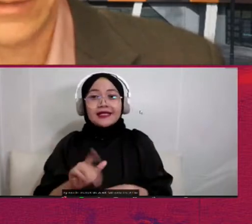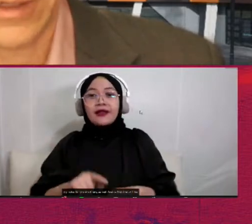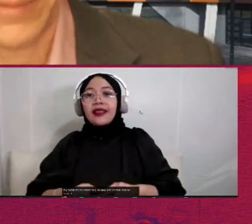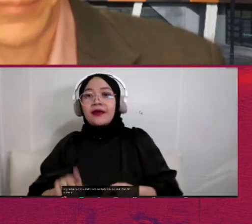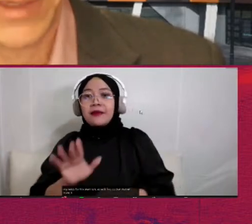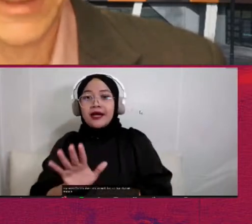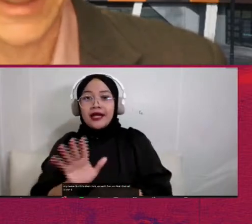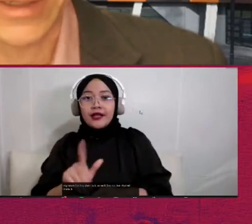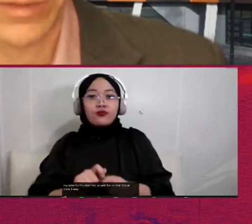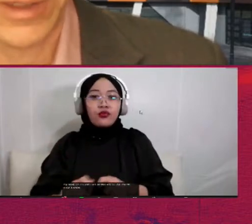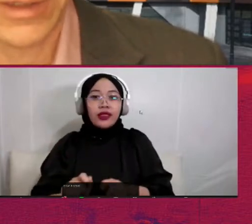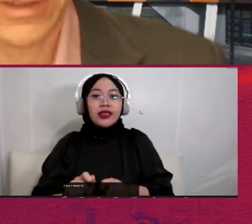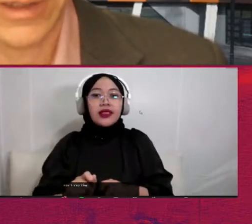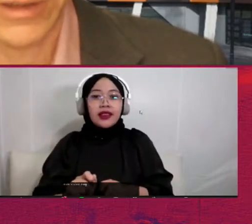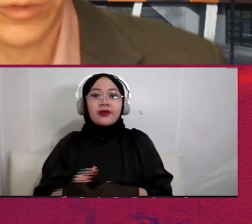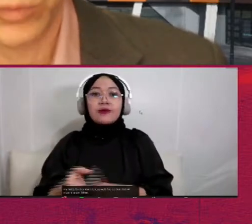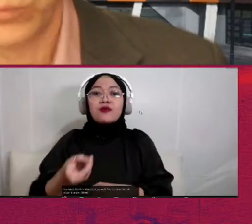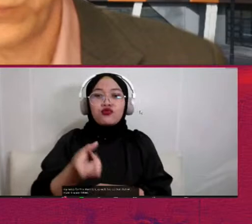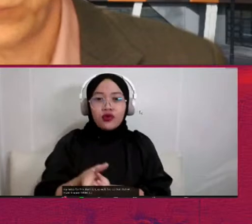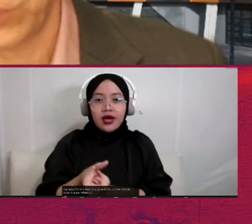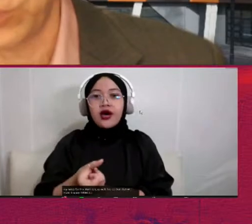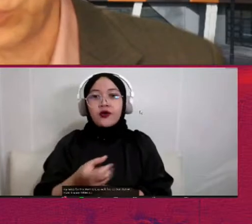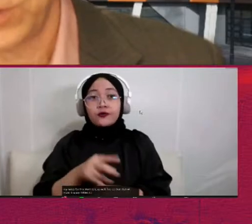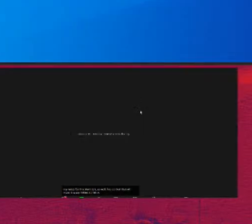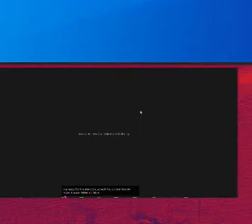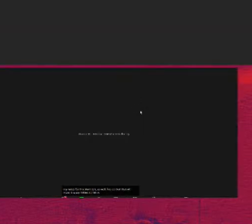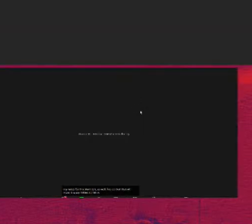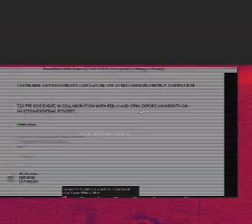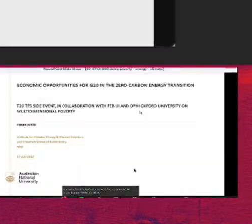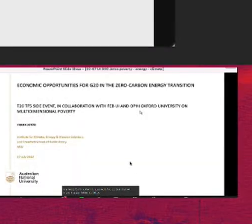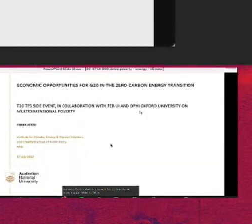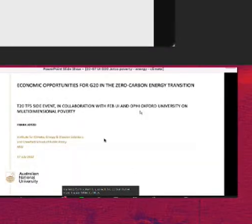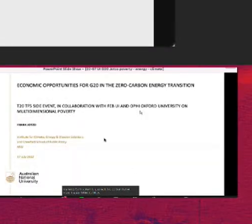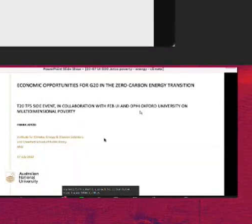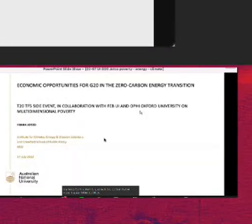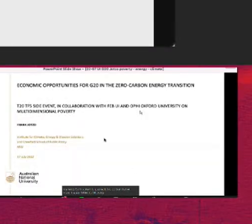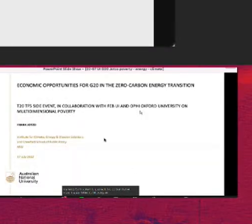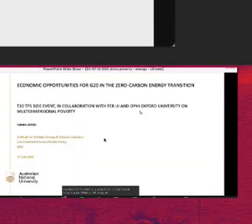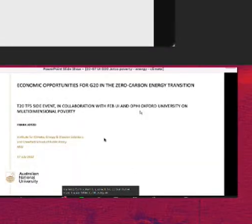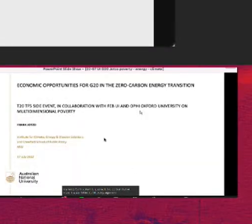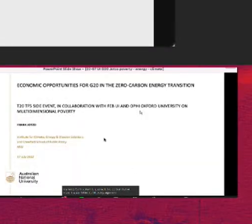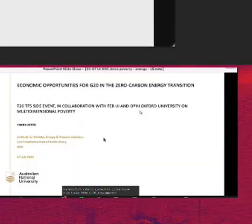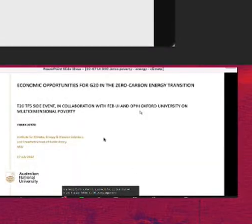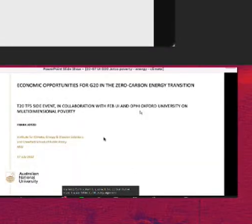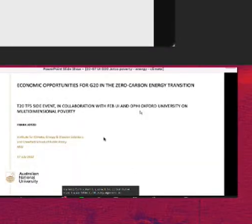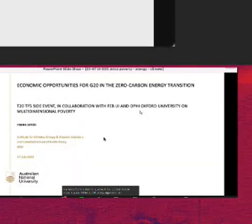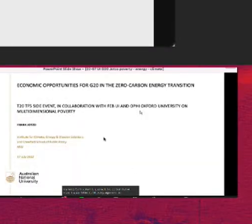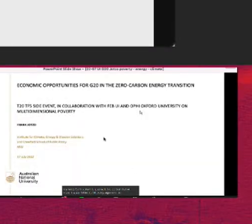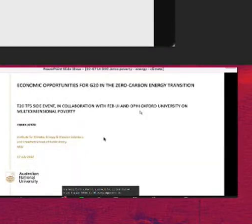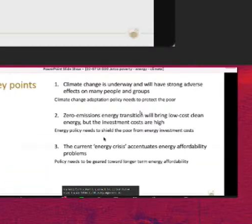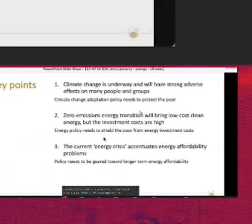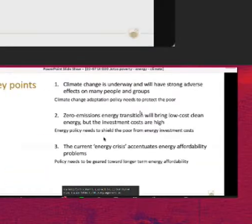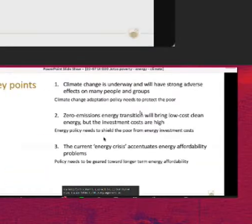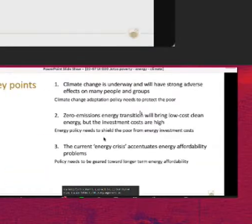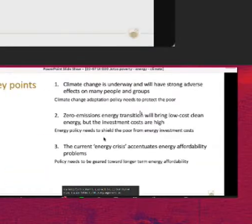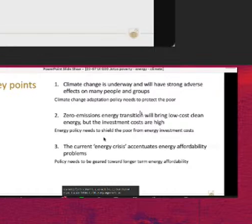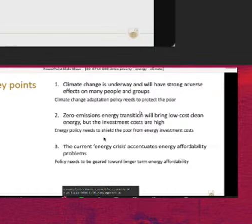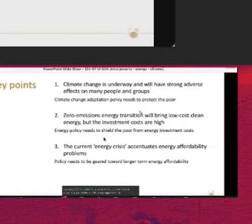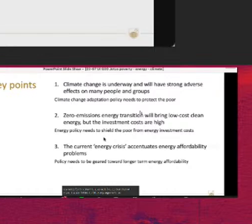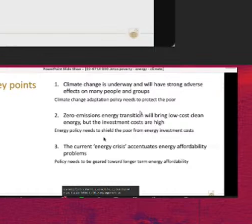make it easier, I think, to follow my argument. So